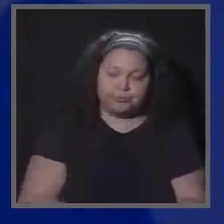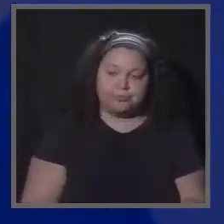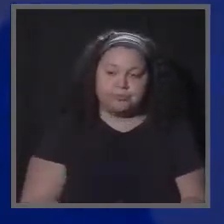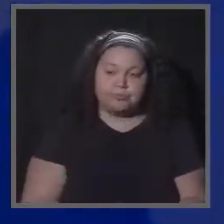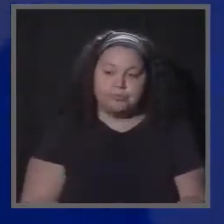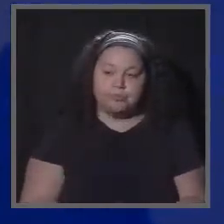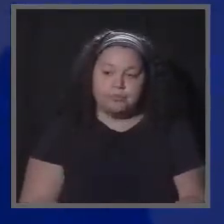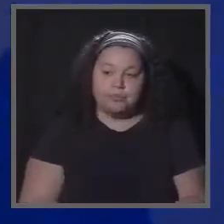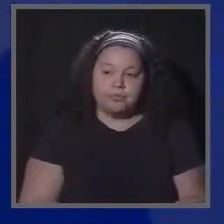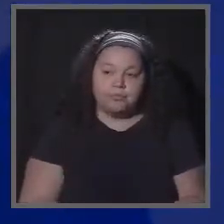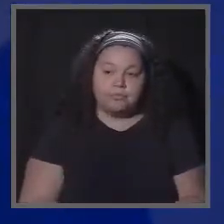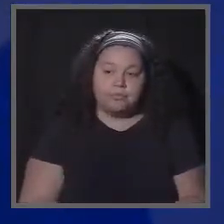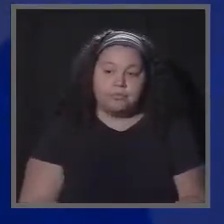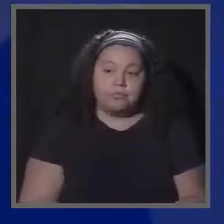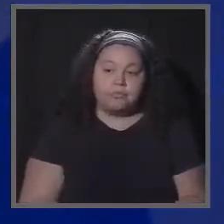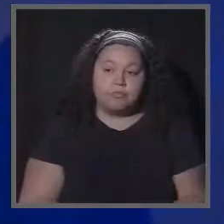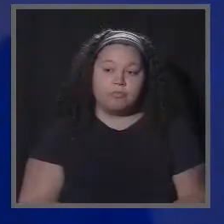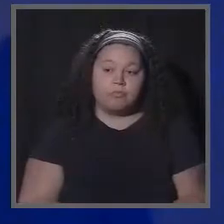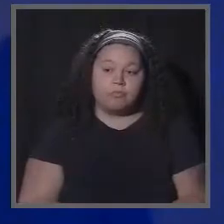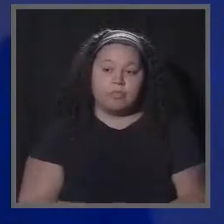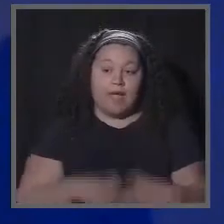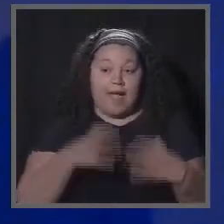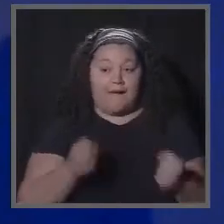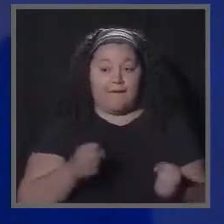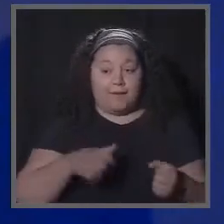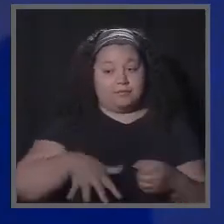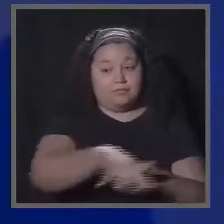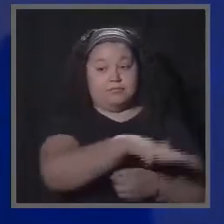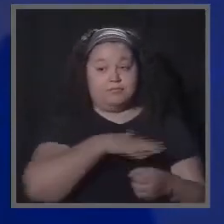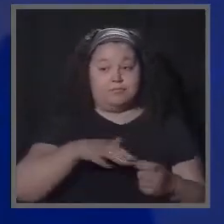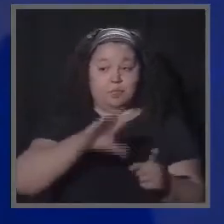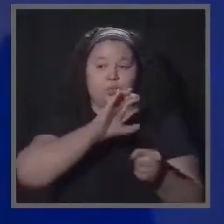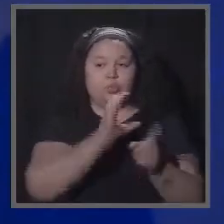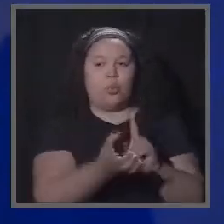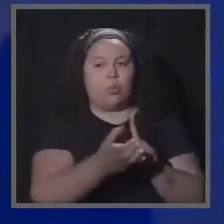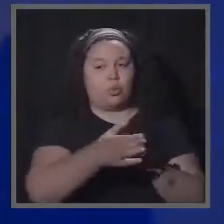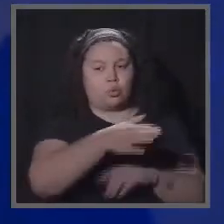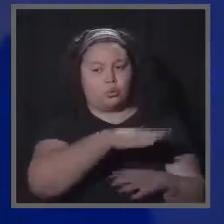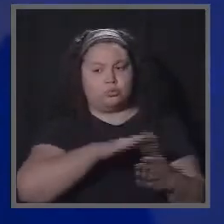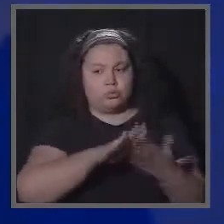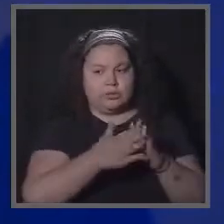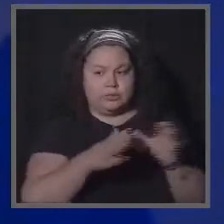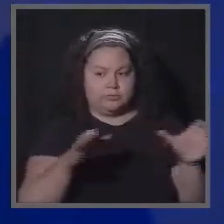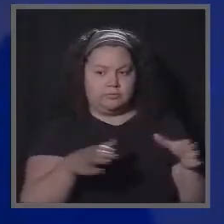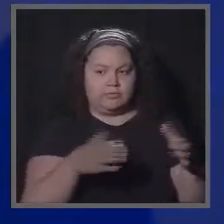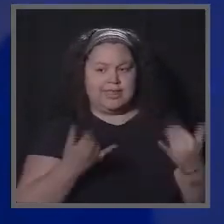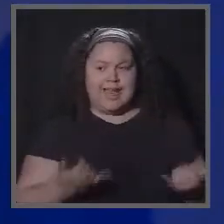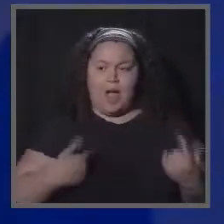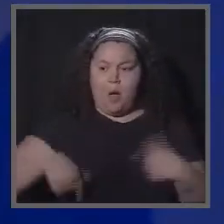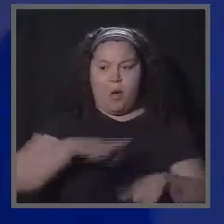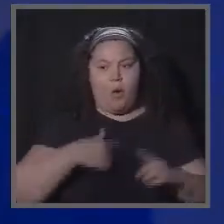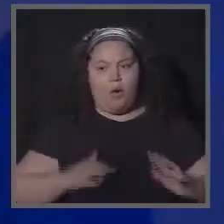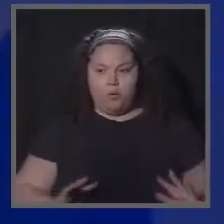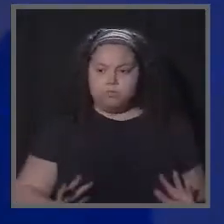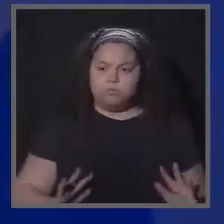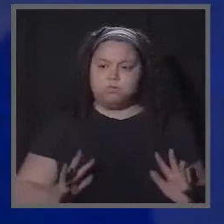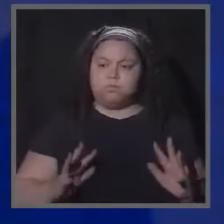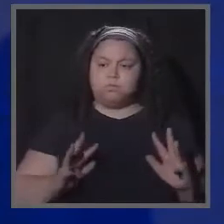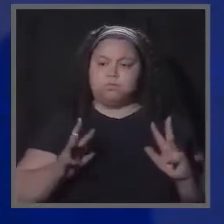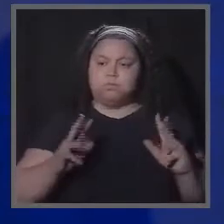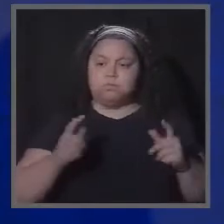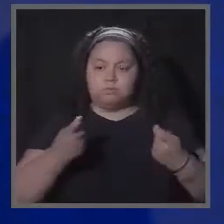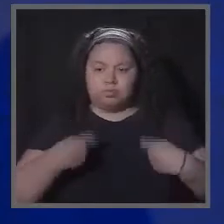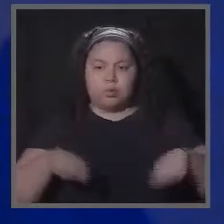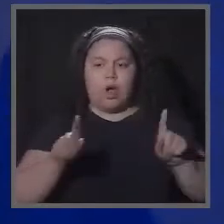well. In terms of cultural programming, I'm currently developing